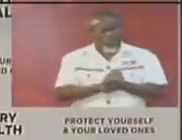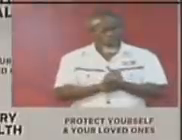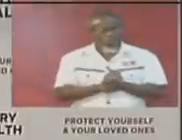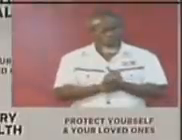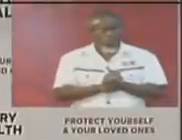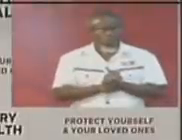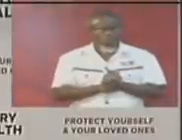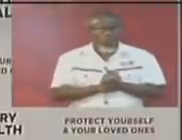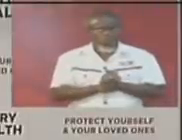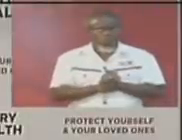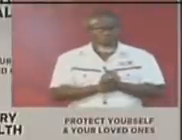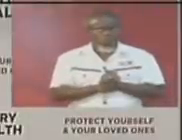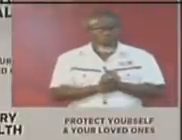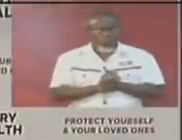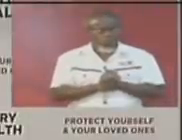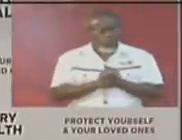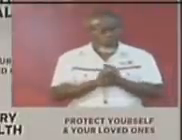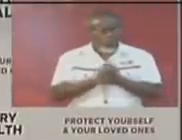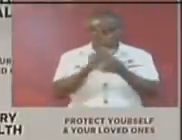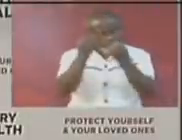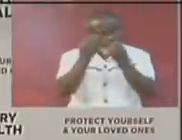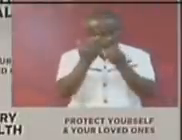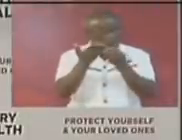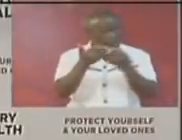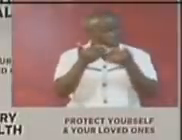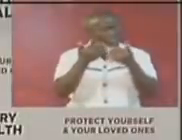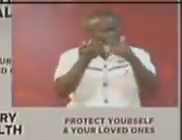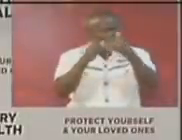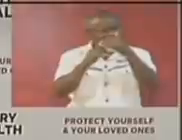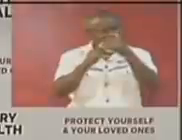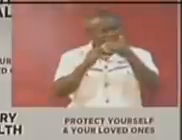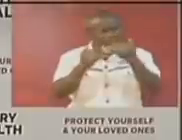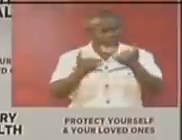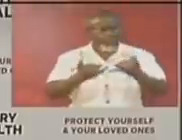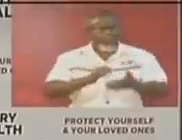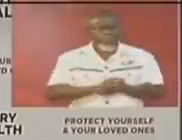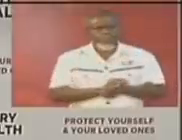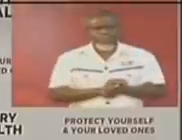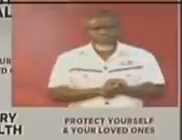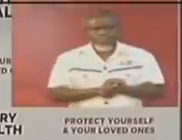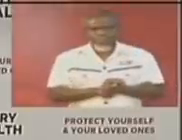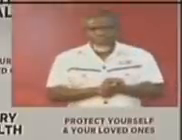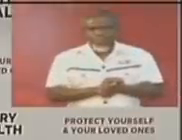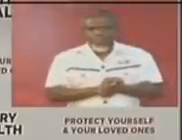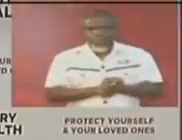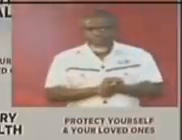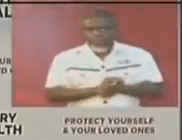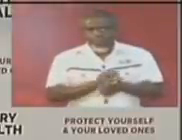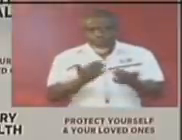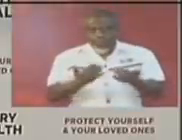thank you very much, Dr. Mohammed. Follow-up question now from TTT, please.